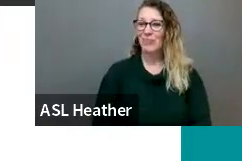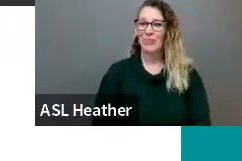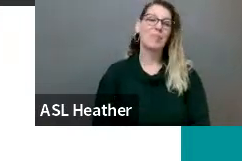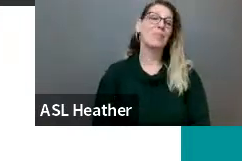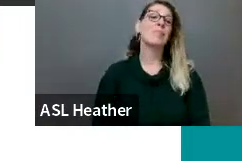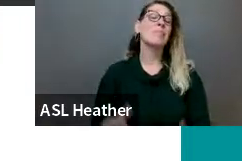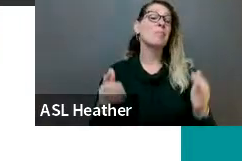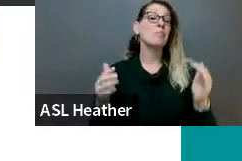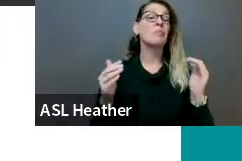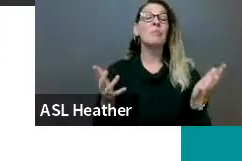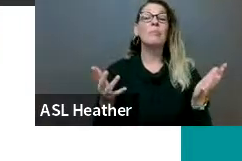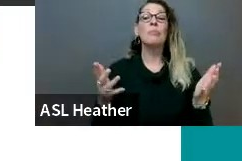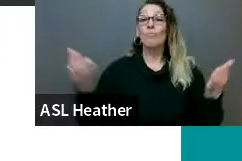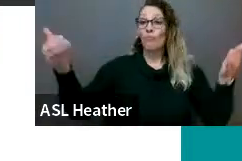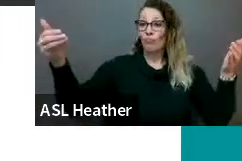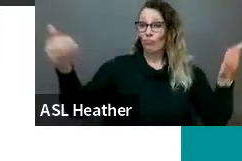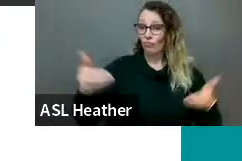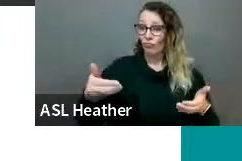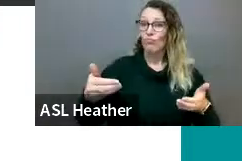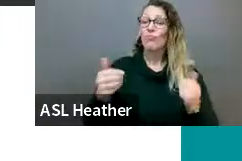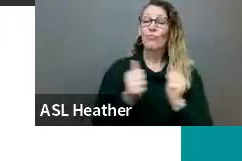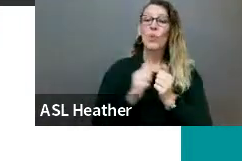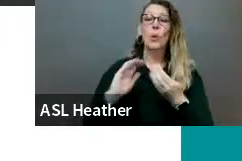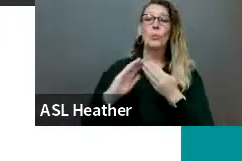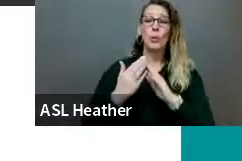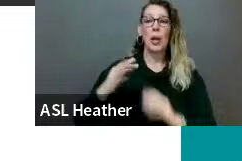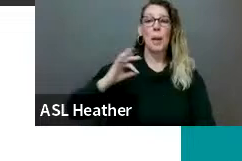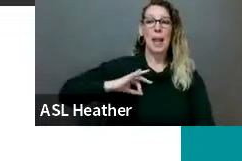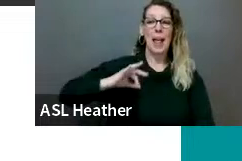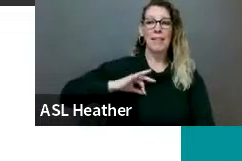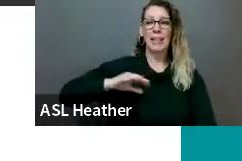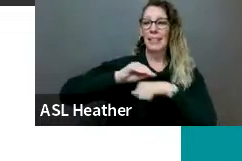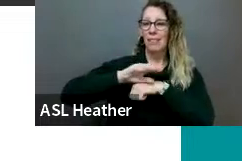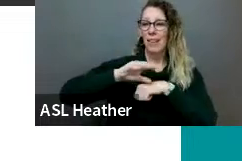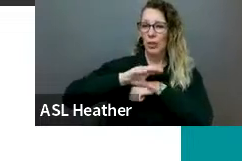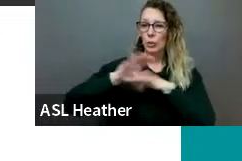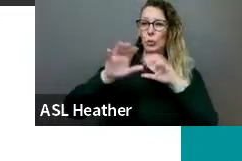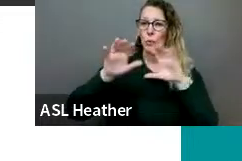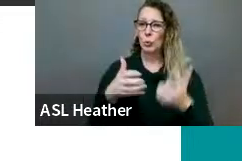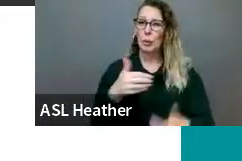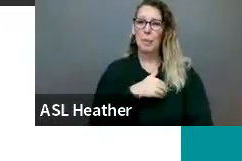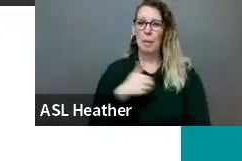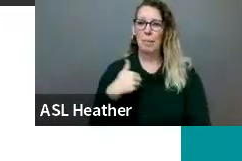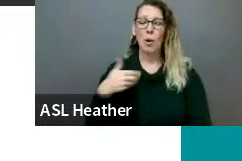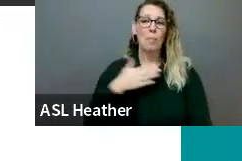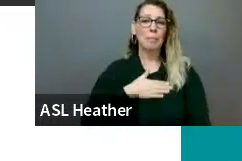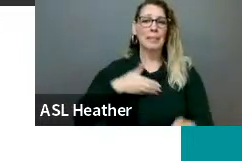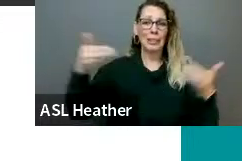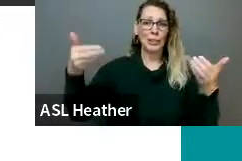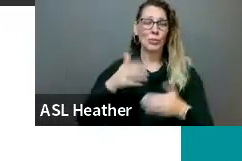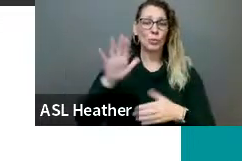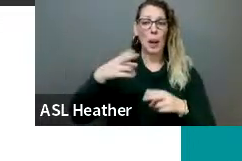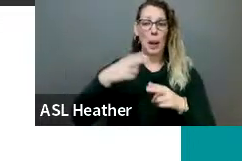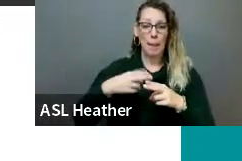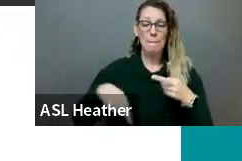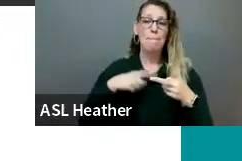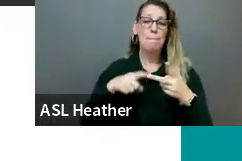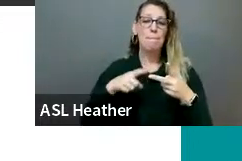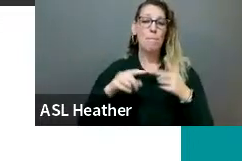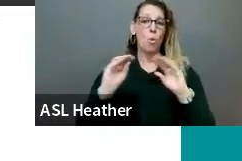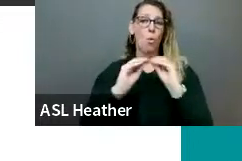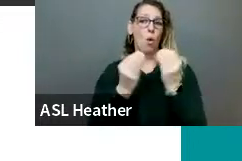So we'll do introductions with our Community Benefits Advisory Group members. Please introduce yourself with your name, your